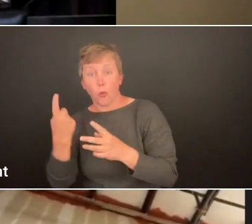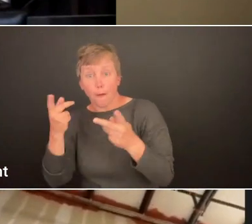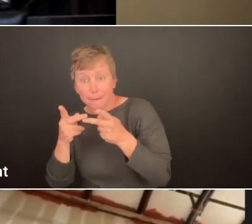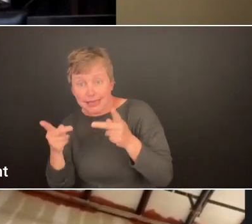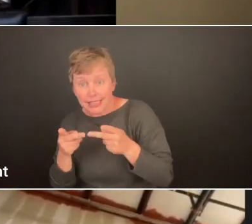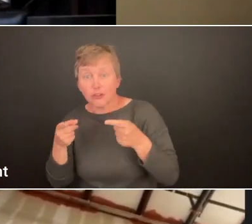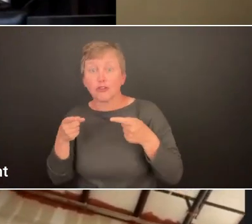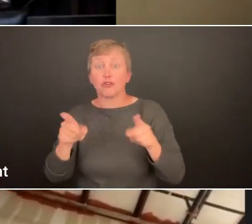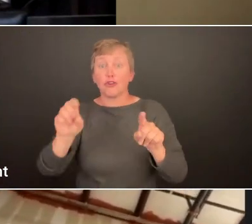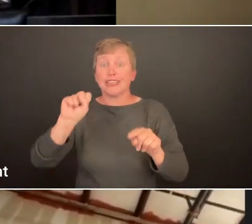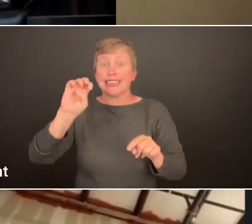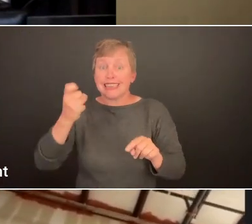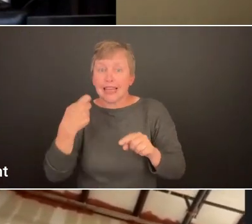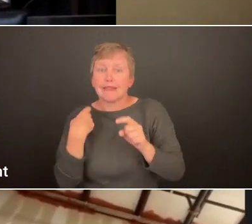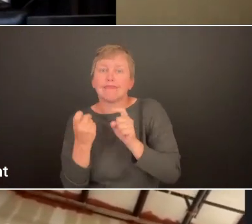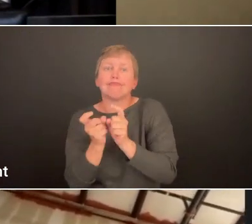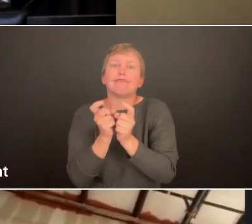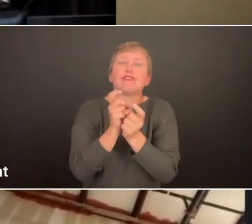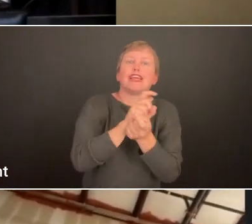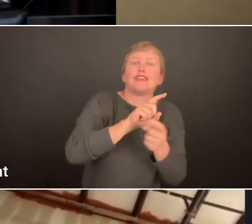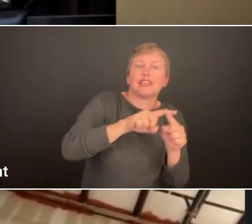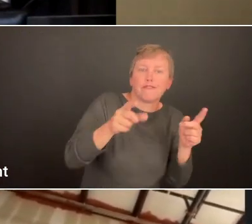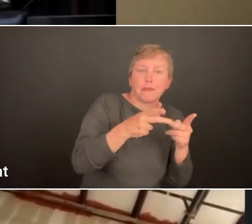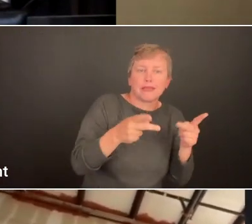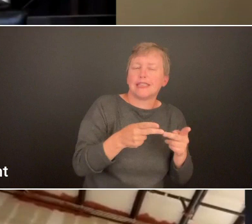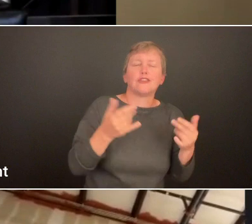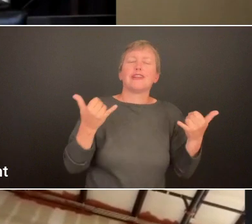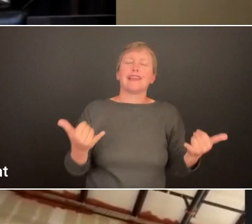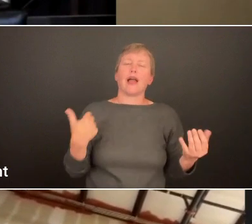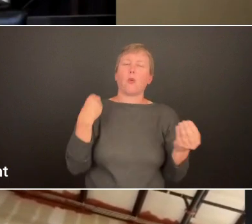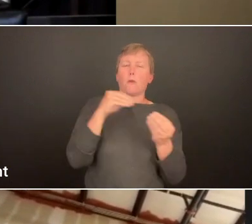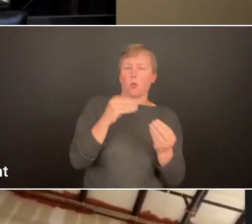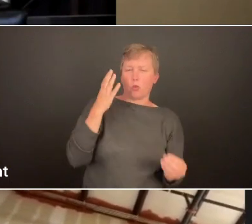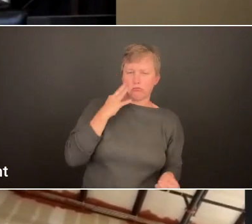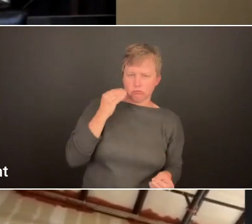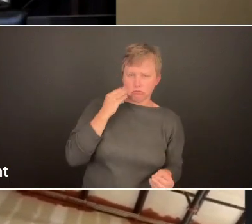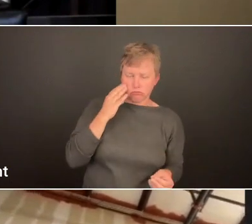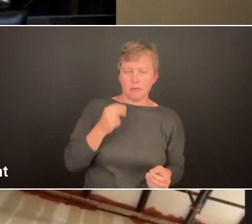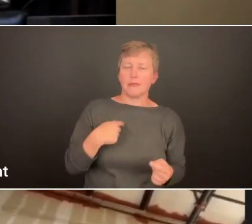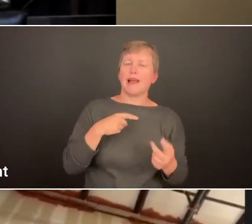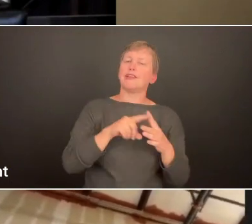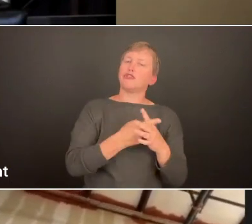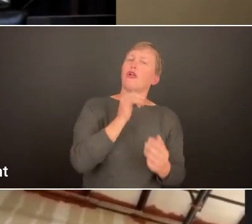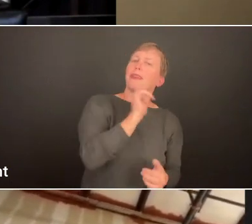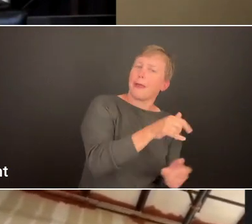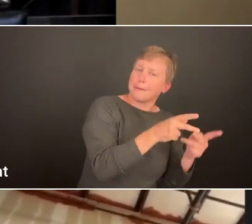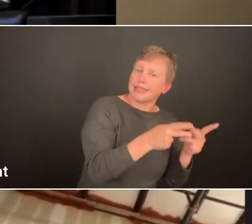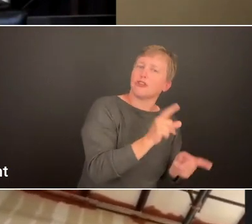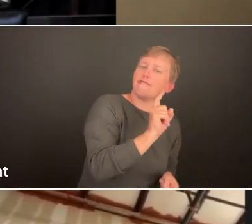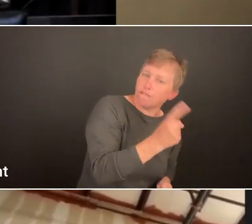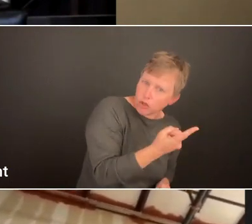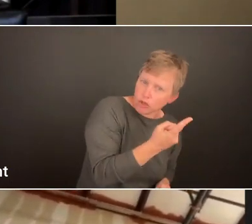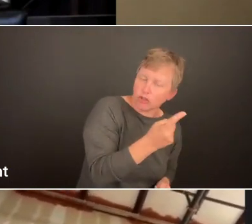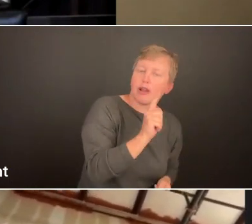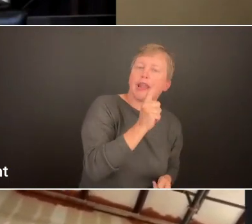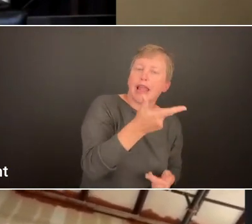that back. So in my mindset, what I will do is instead of going to that position